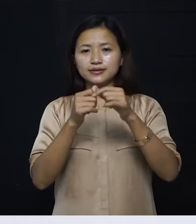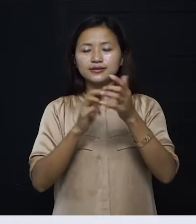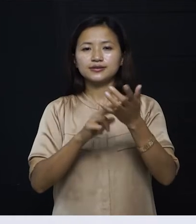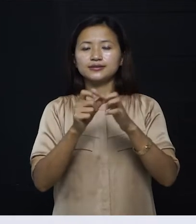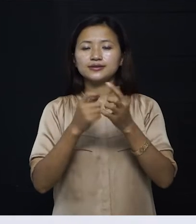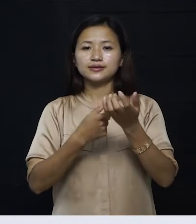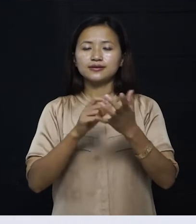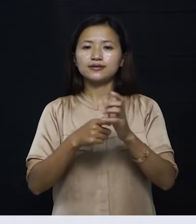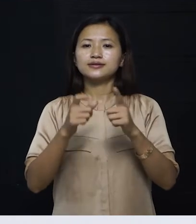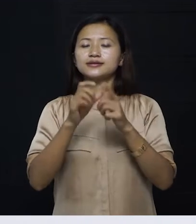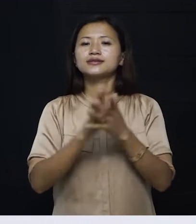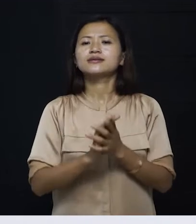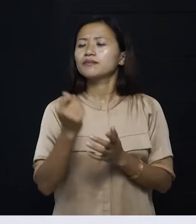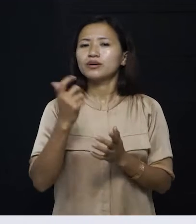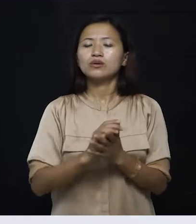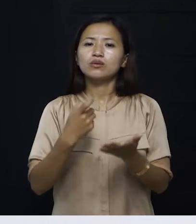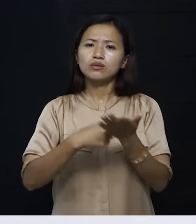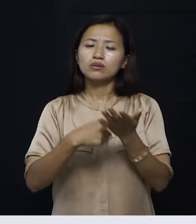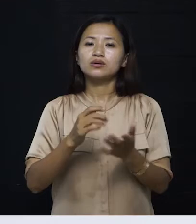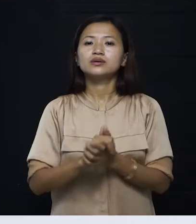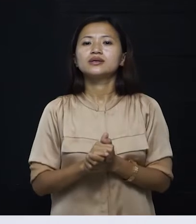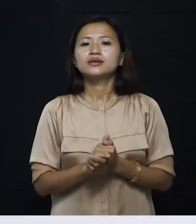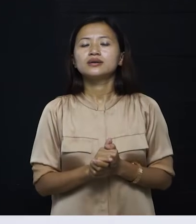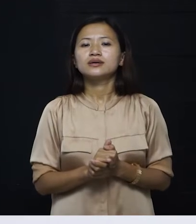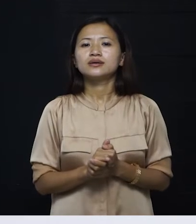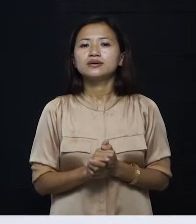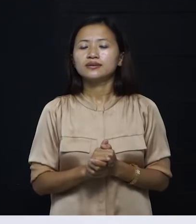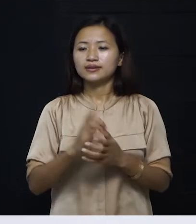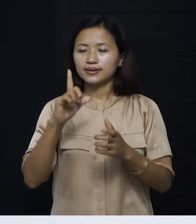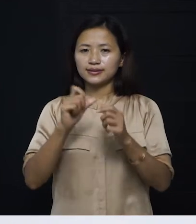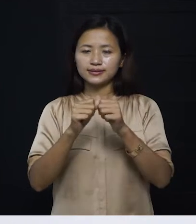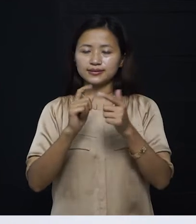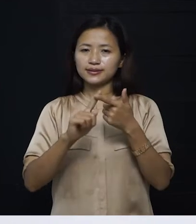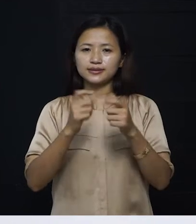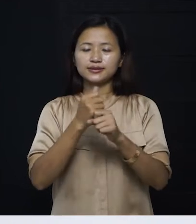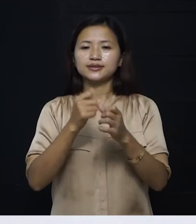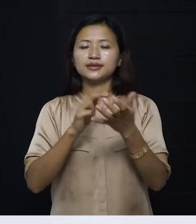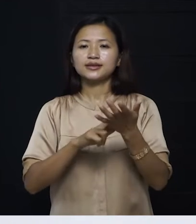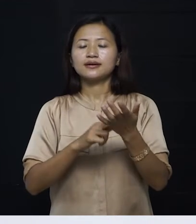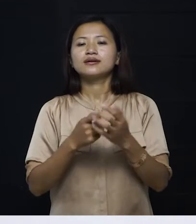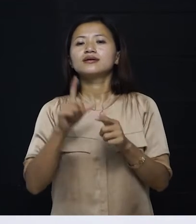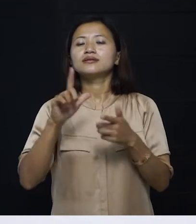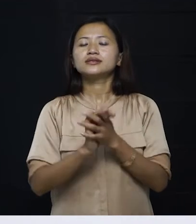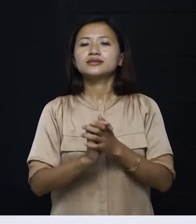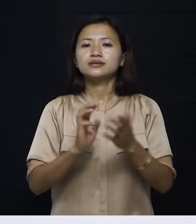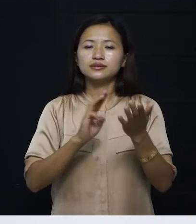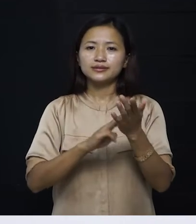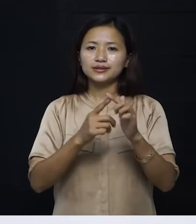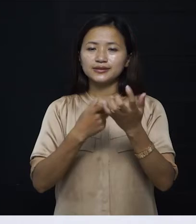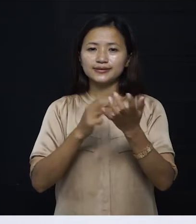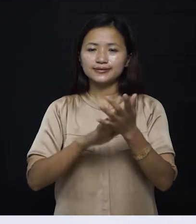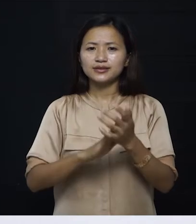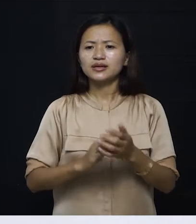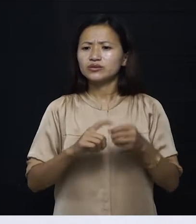as standard money, or it can also be called as legal tender money. Got it? Questions may